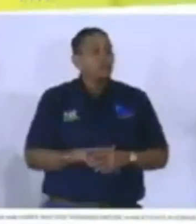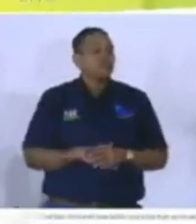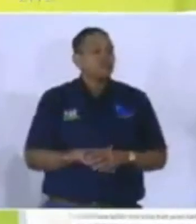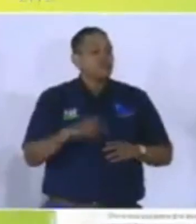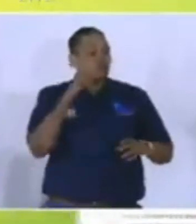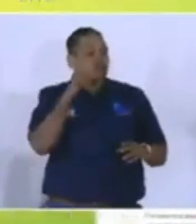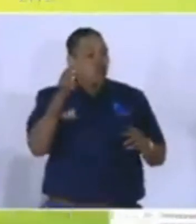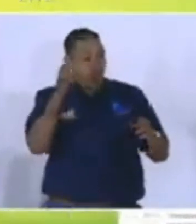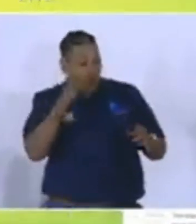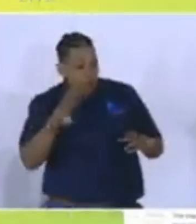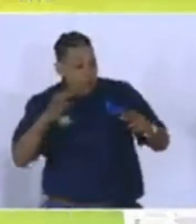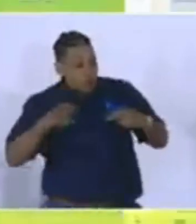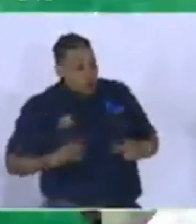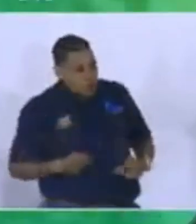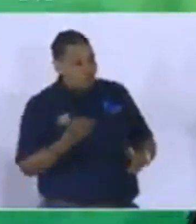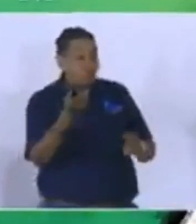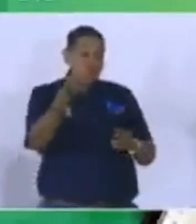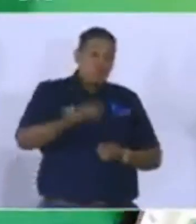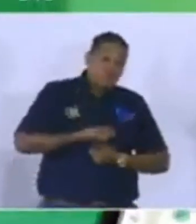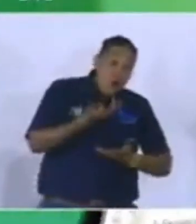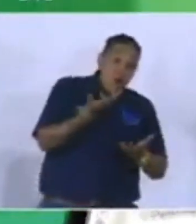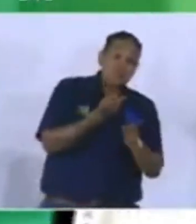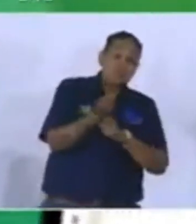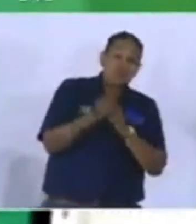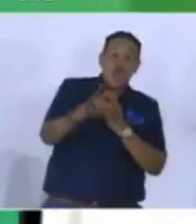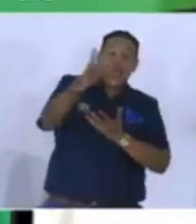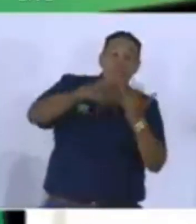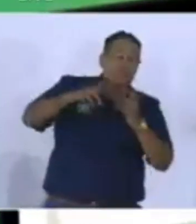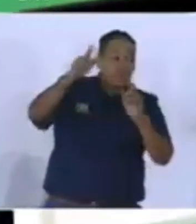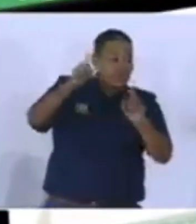humor, poems, interactive tests,